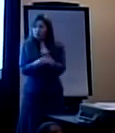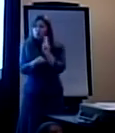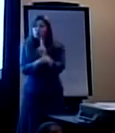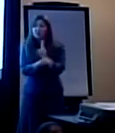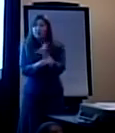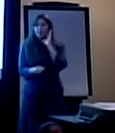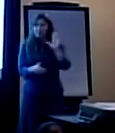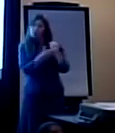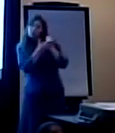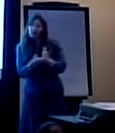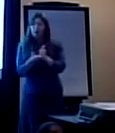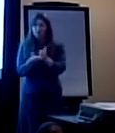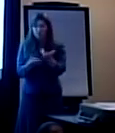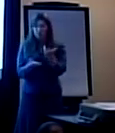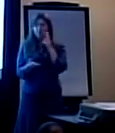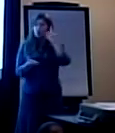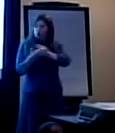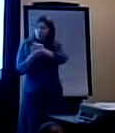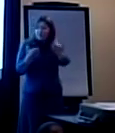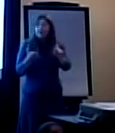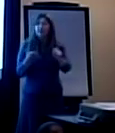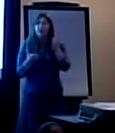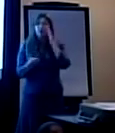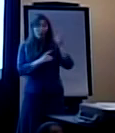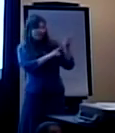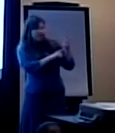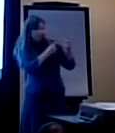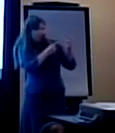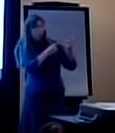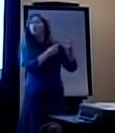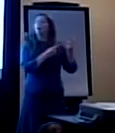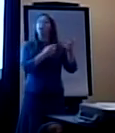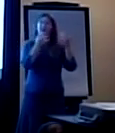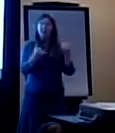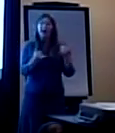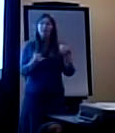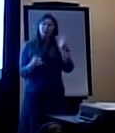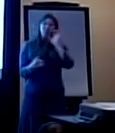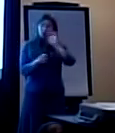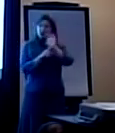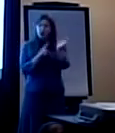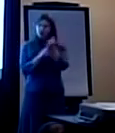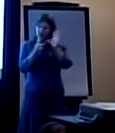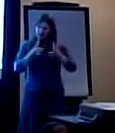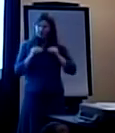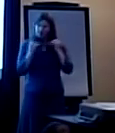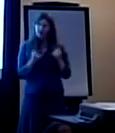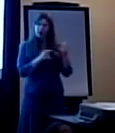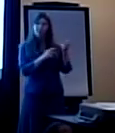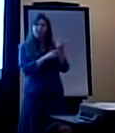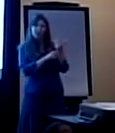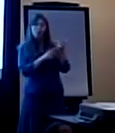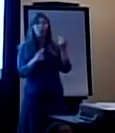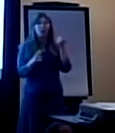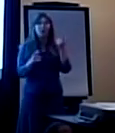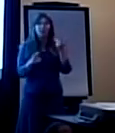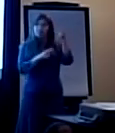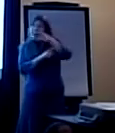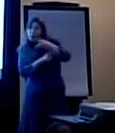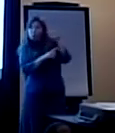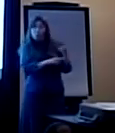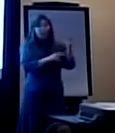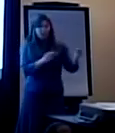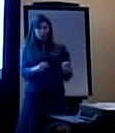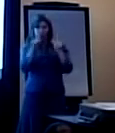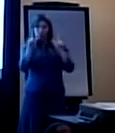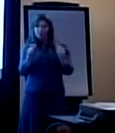write. When you look at all the interactive media, well, video and all that, well, that's oral culture. Writing, PowerPoint presentations, well,